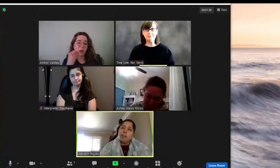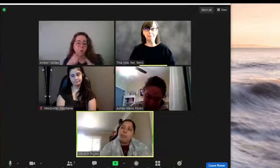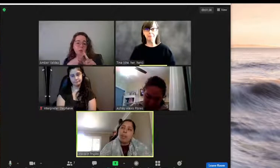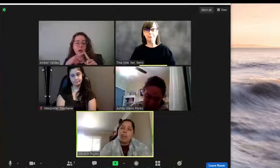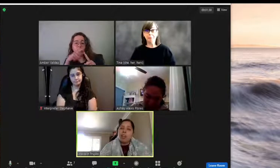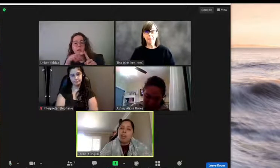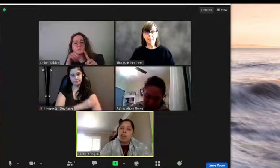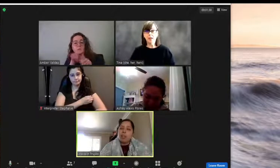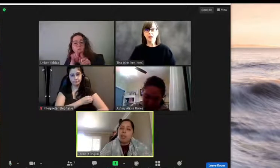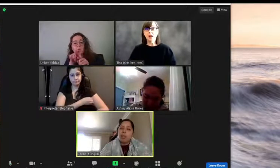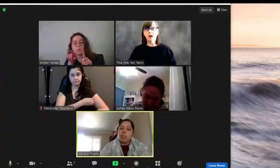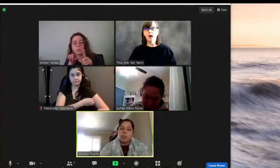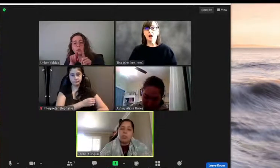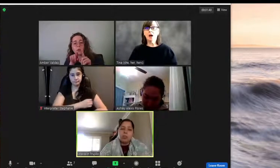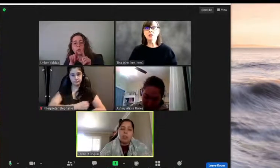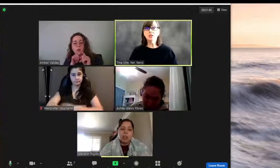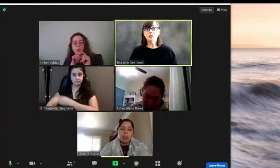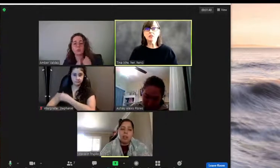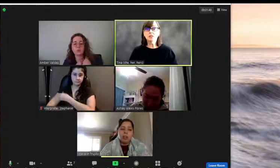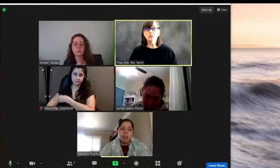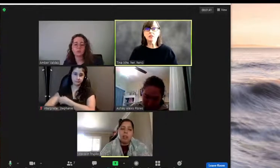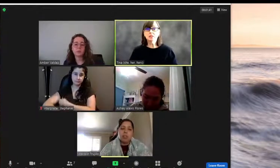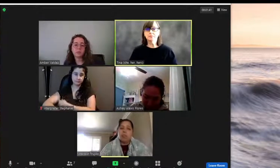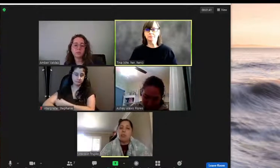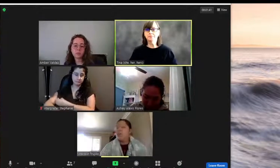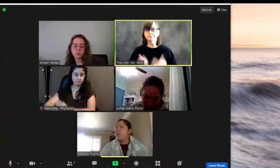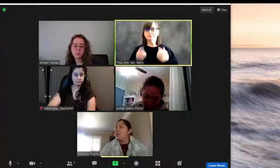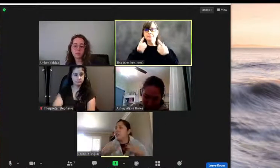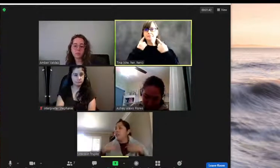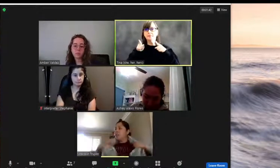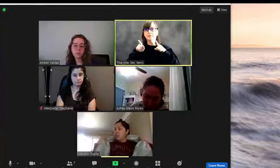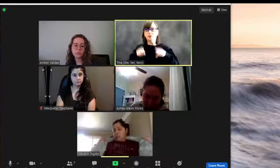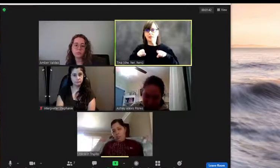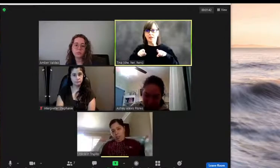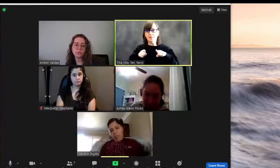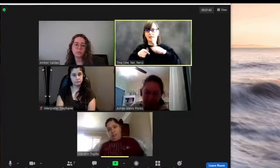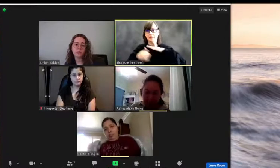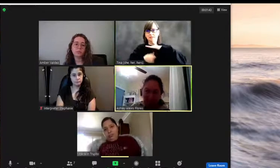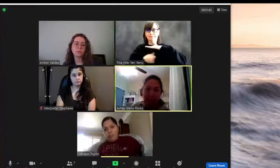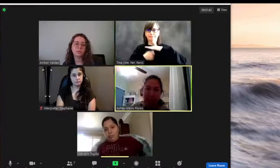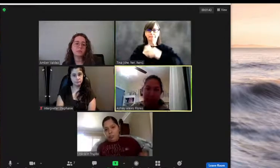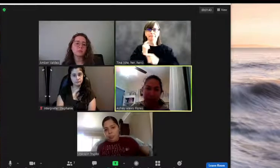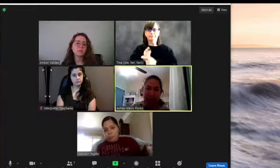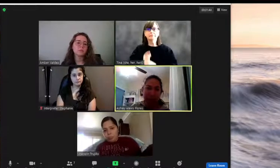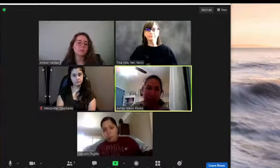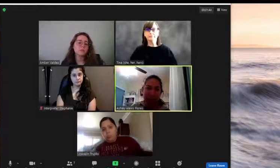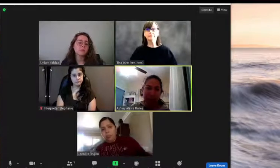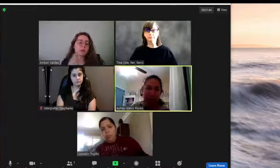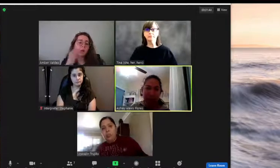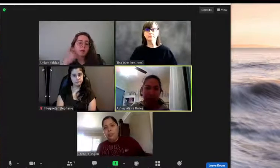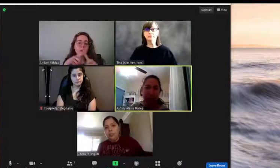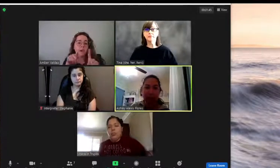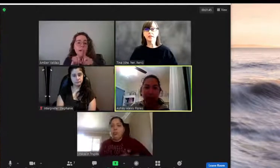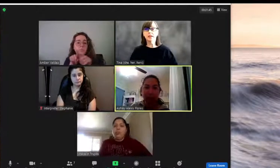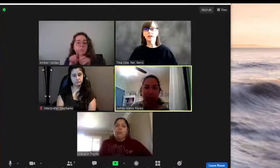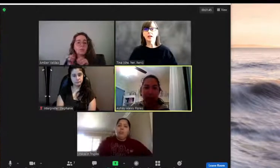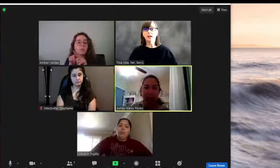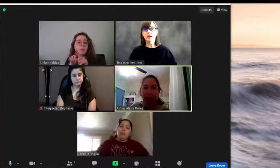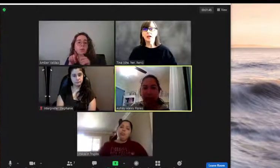that. I agree, though. That's true. Also- and, because we were in quarantine. Mhm.